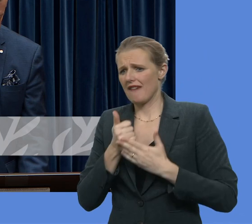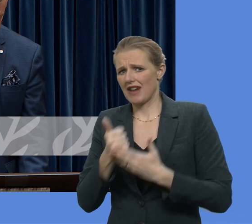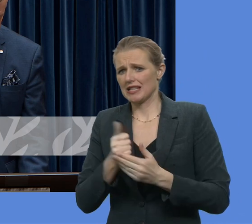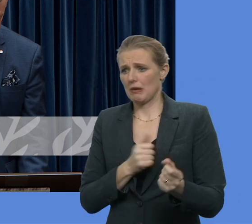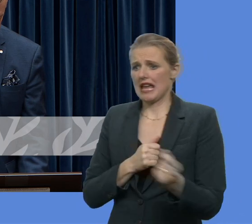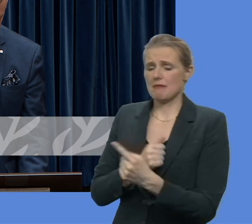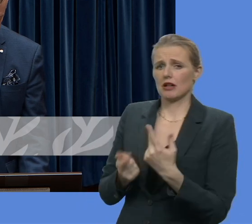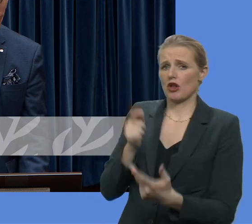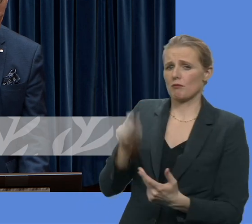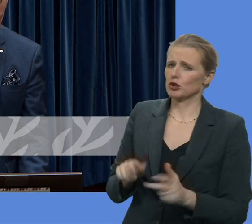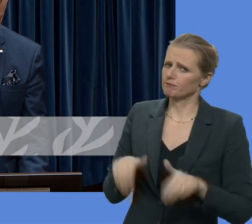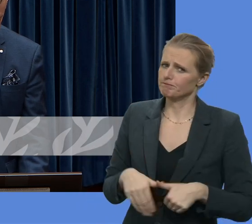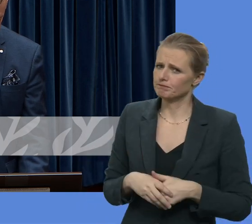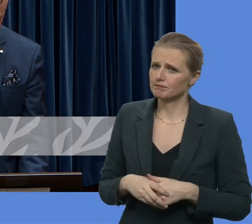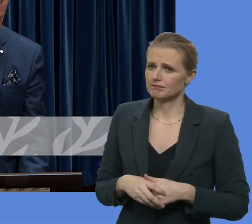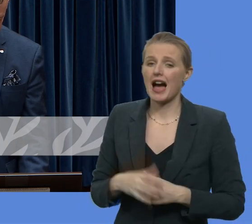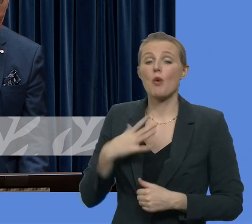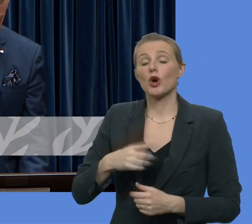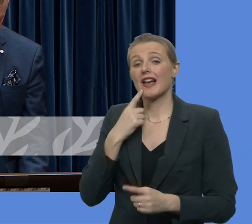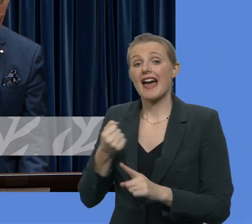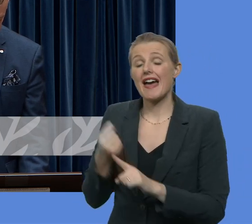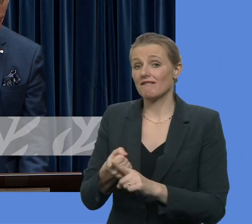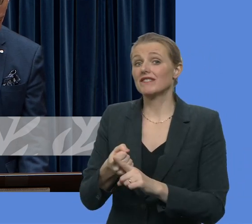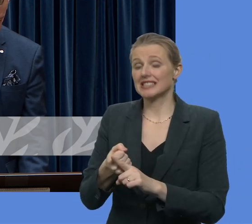else instead. I want to emphasise